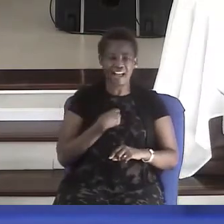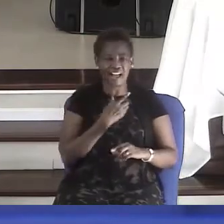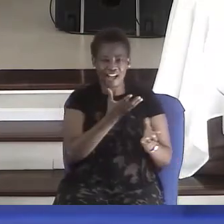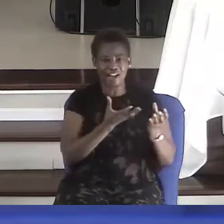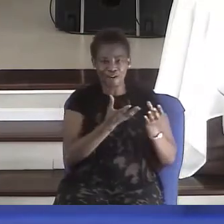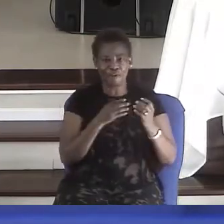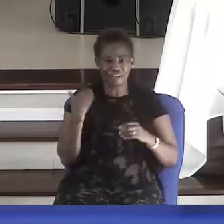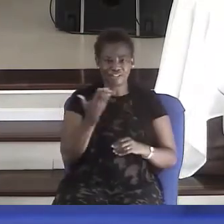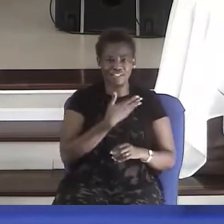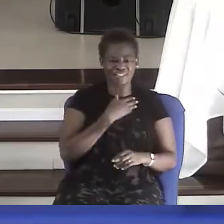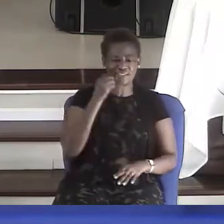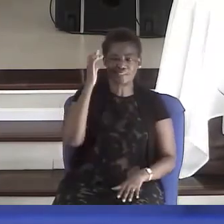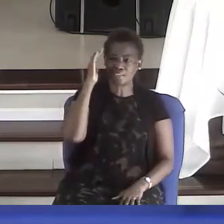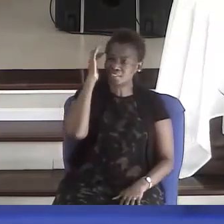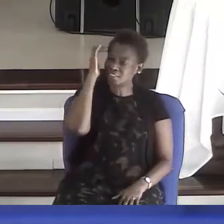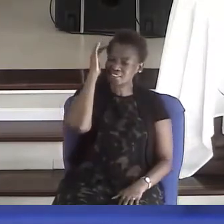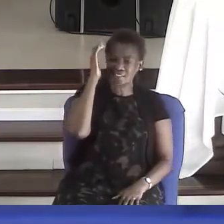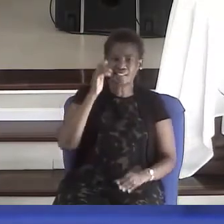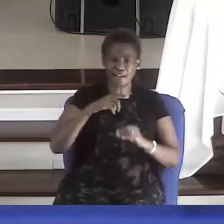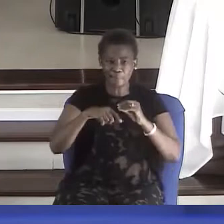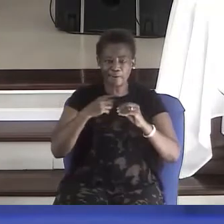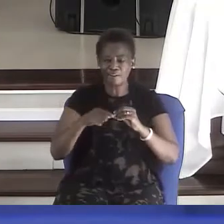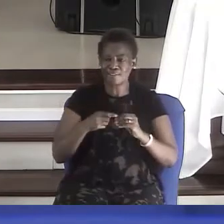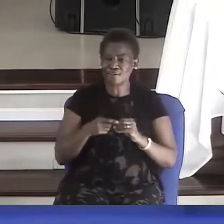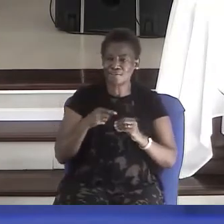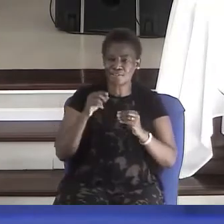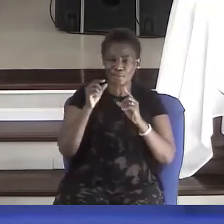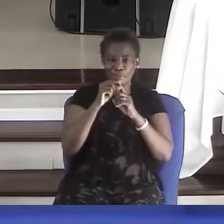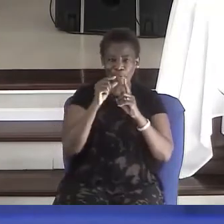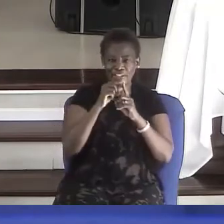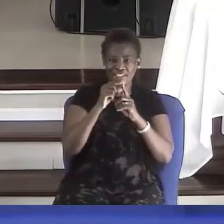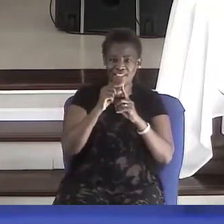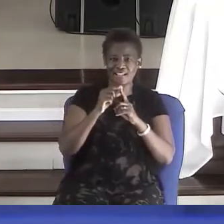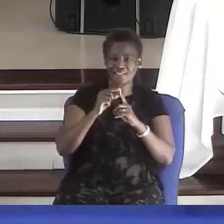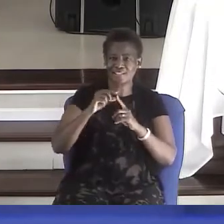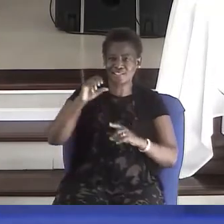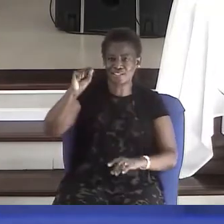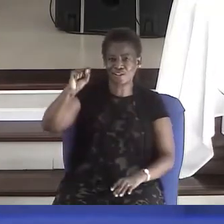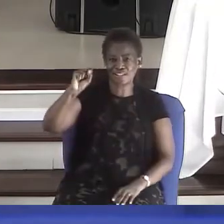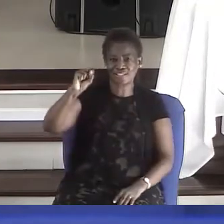words that Spence read earlier.